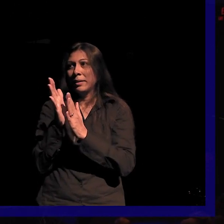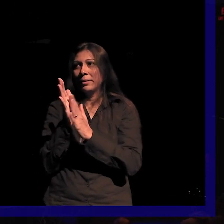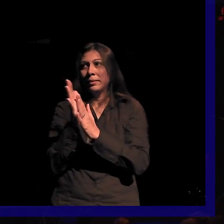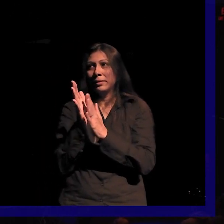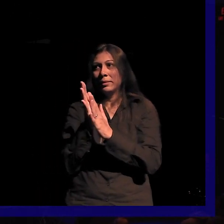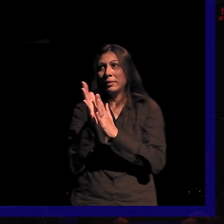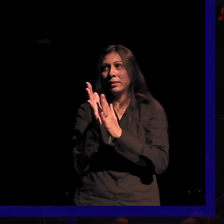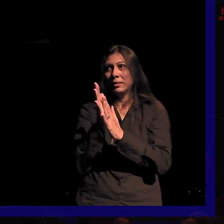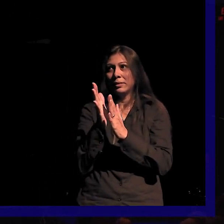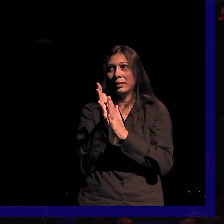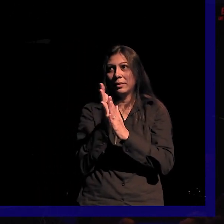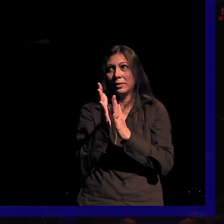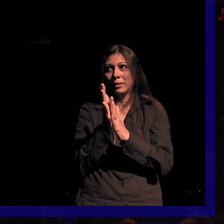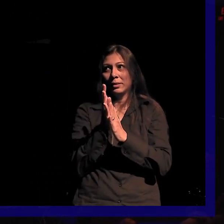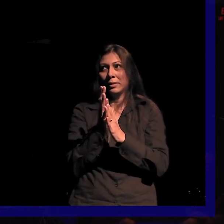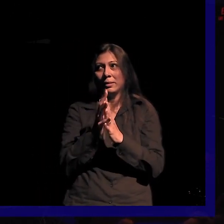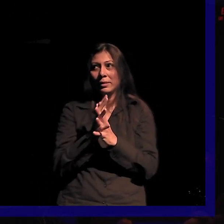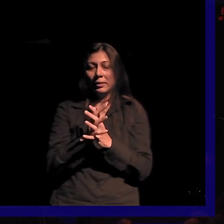good. Let's sing this together.